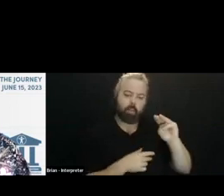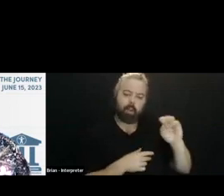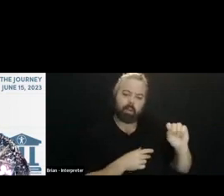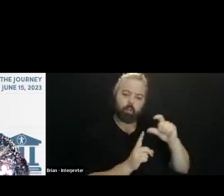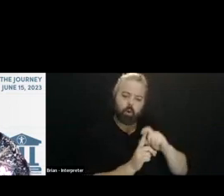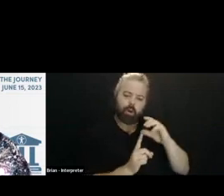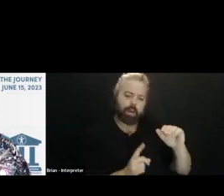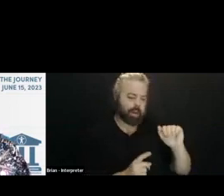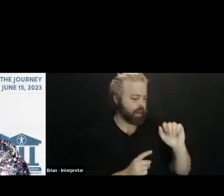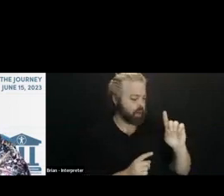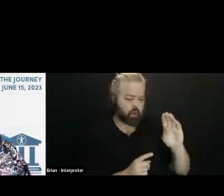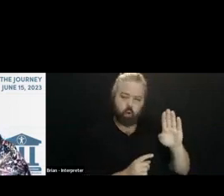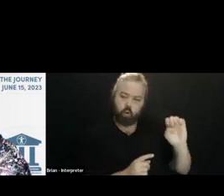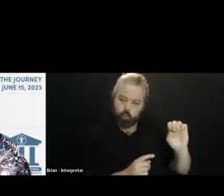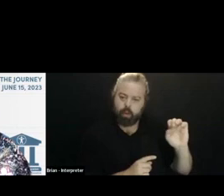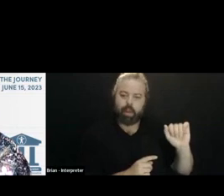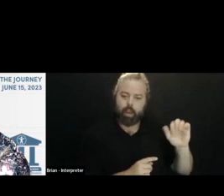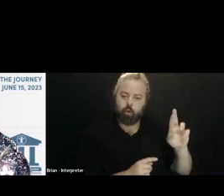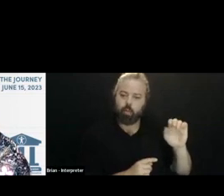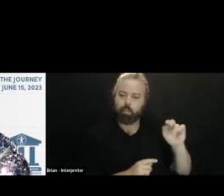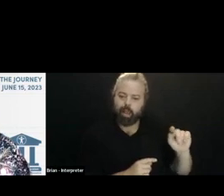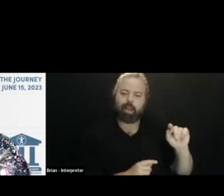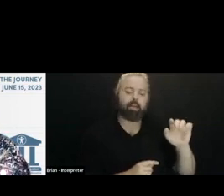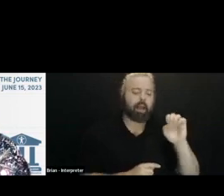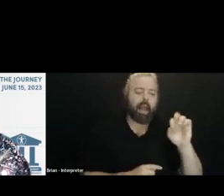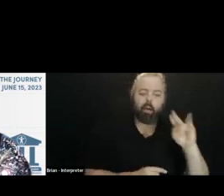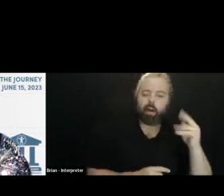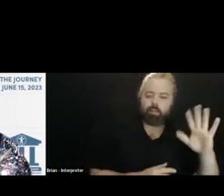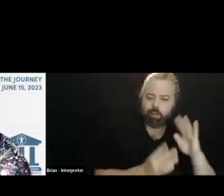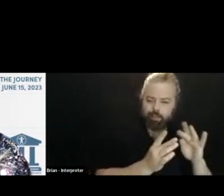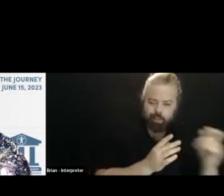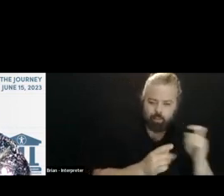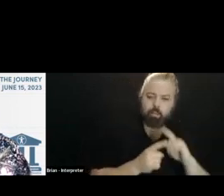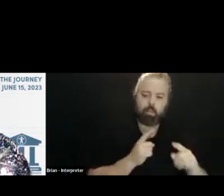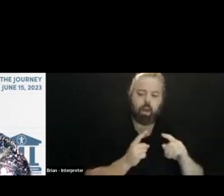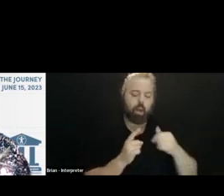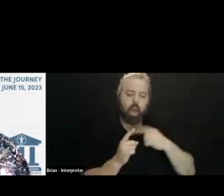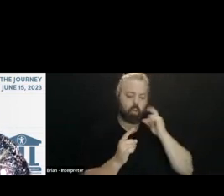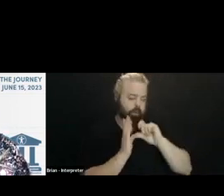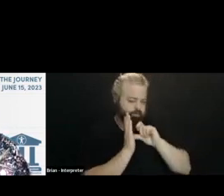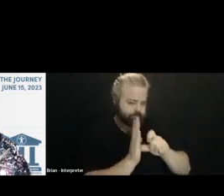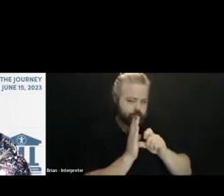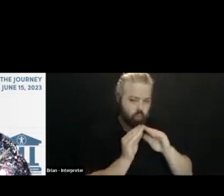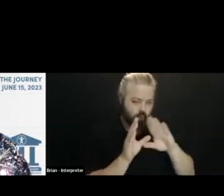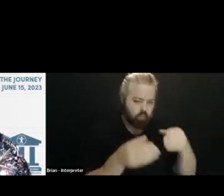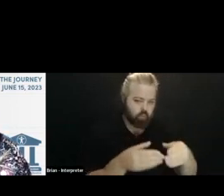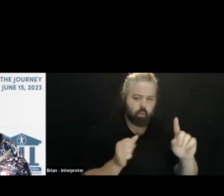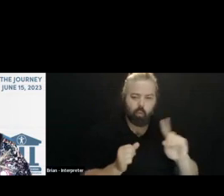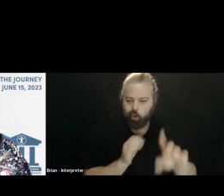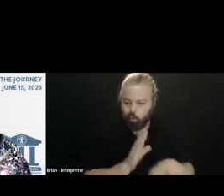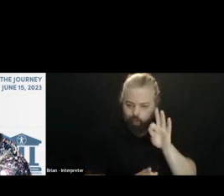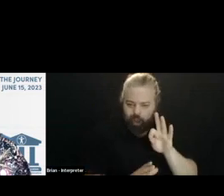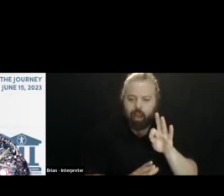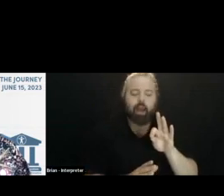Just Aaron already mentioned it earlier today, but just sort of highlighting those accessibility tools again, where to find them and how they